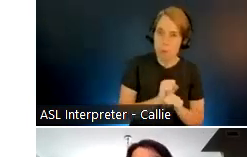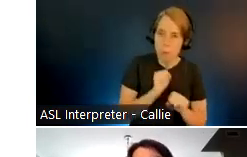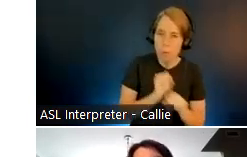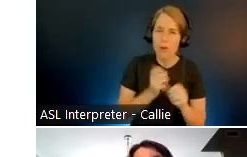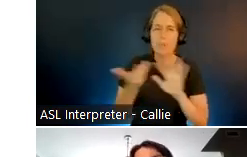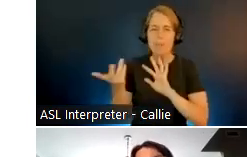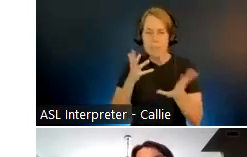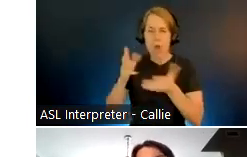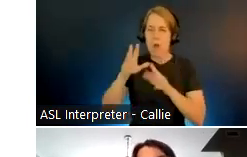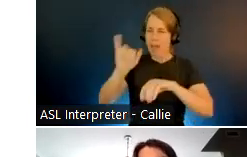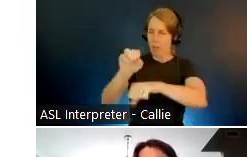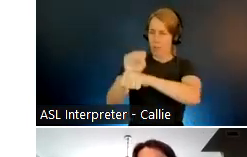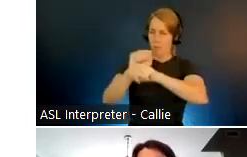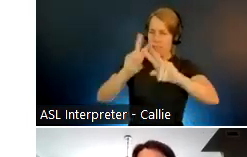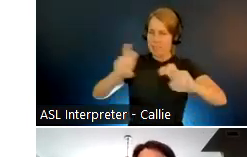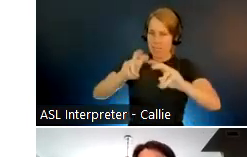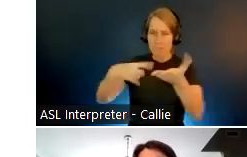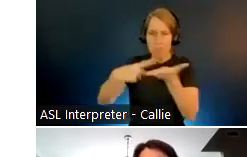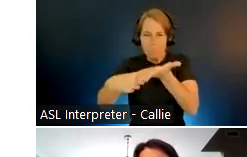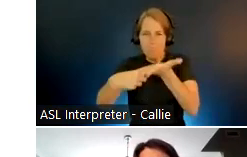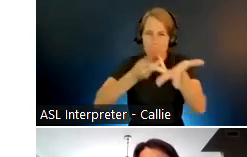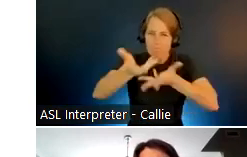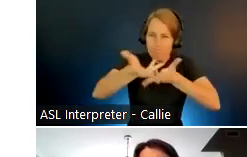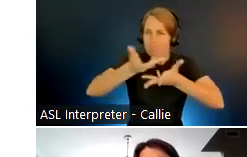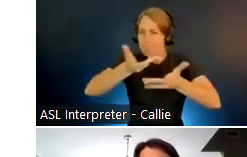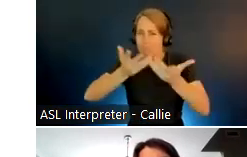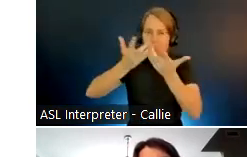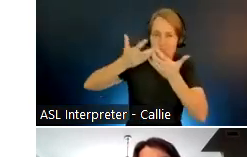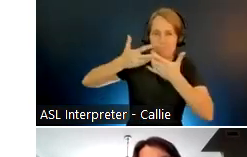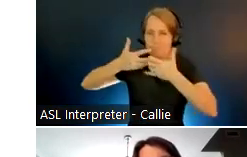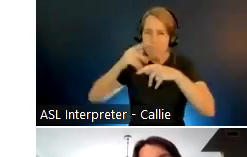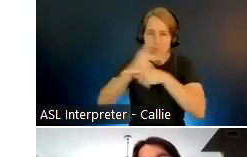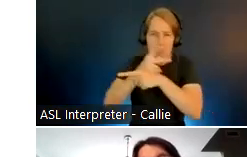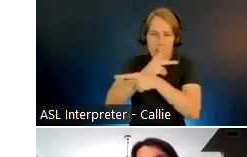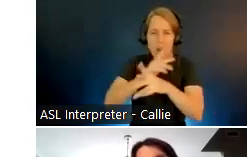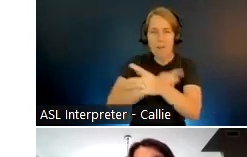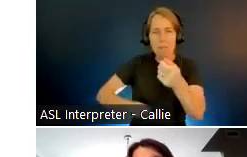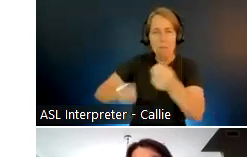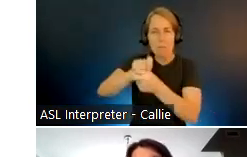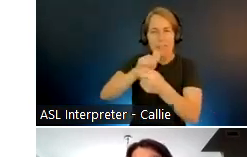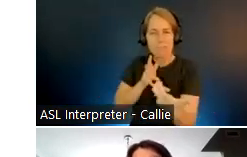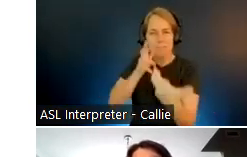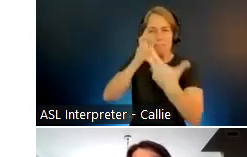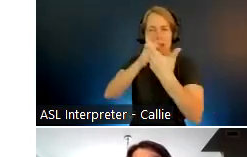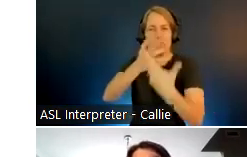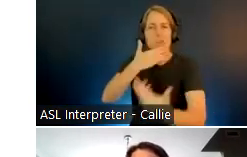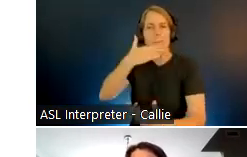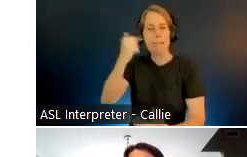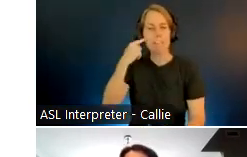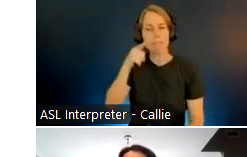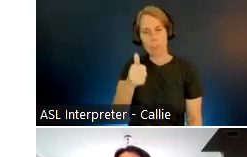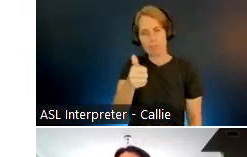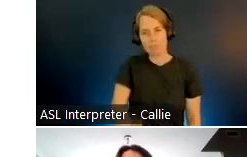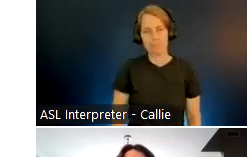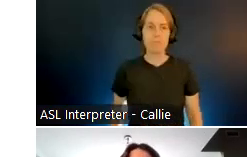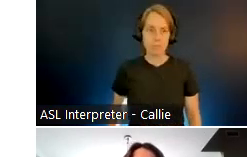you figure out what types of jobs may be a better fit for you. And once you go